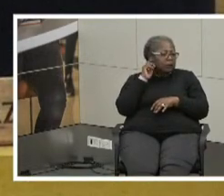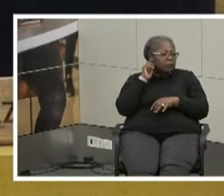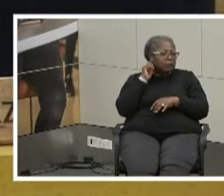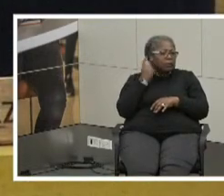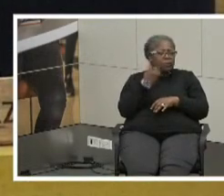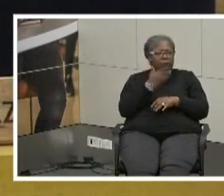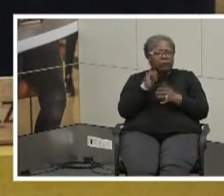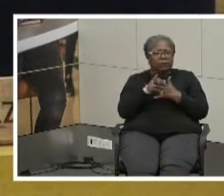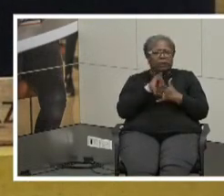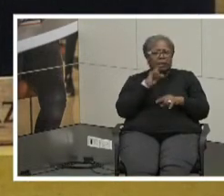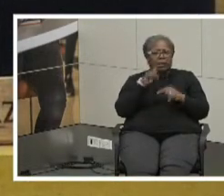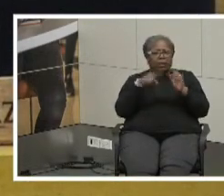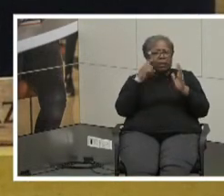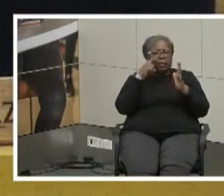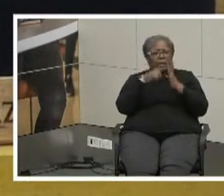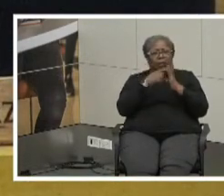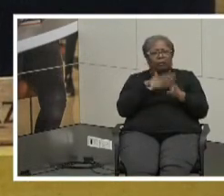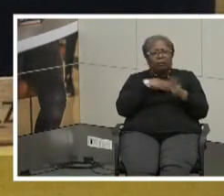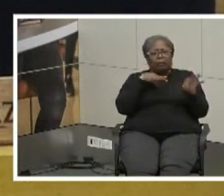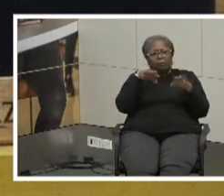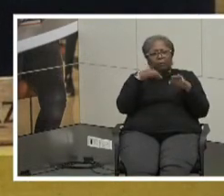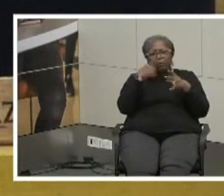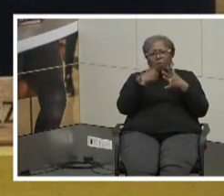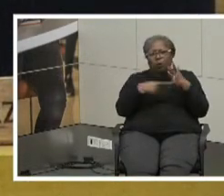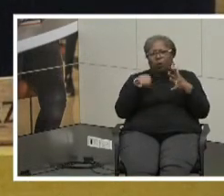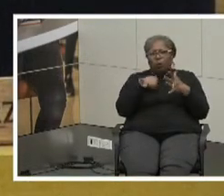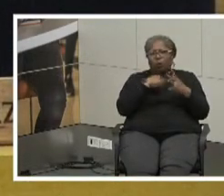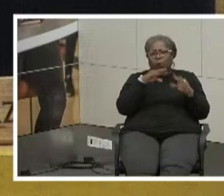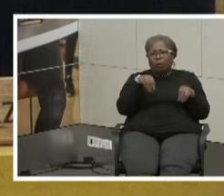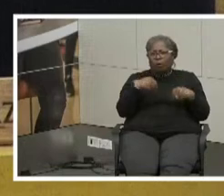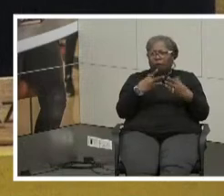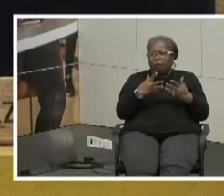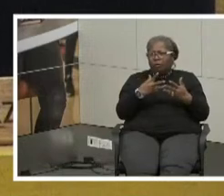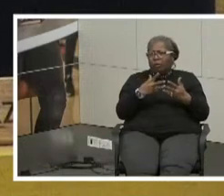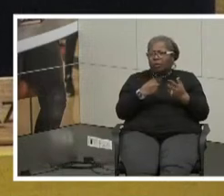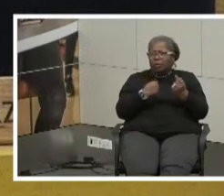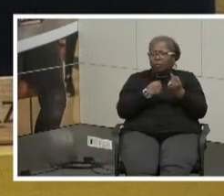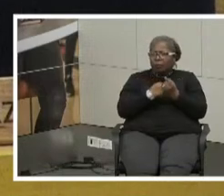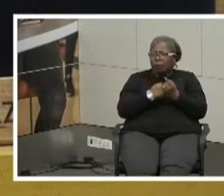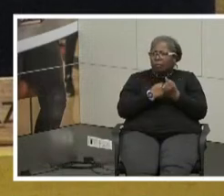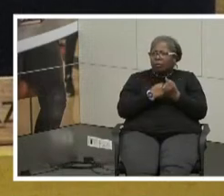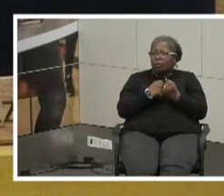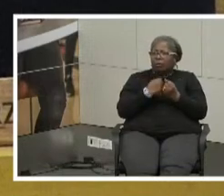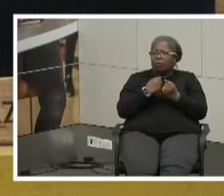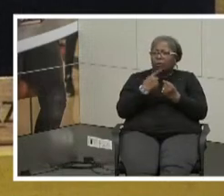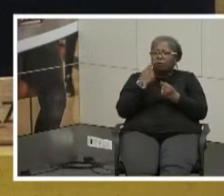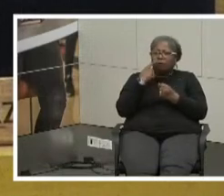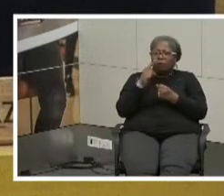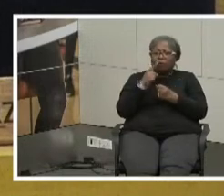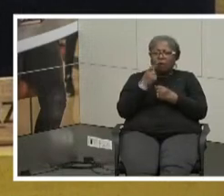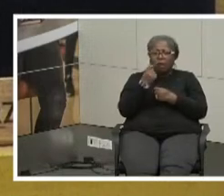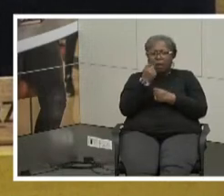I couldn't tell if you could please explain what are we providing as far as additional supports before 11th grade are we providing